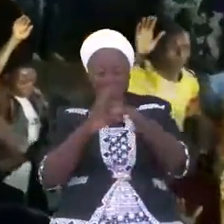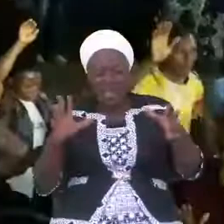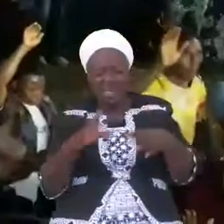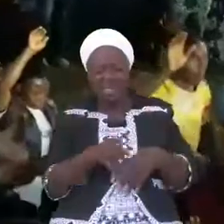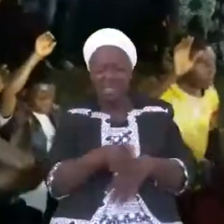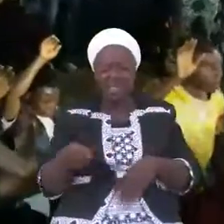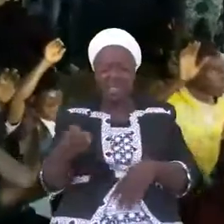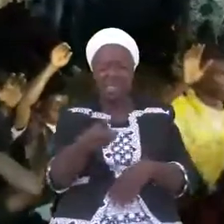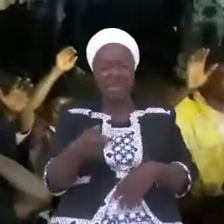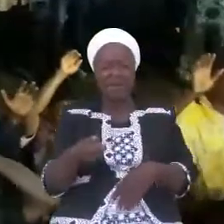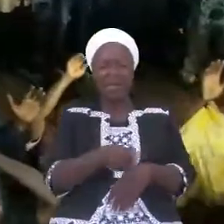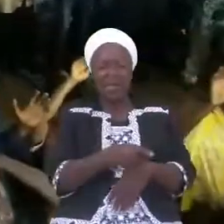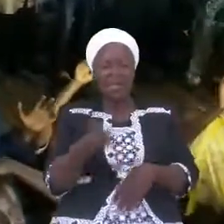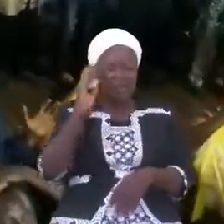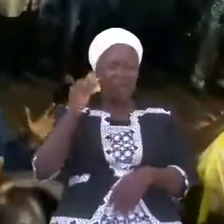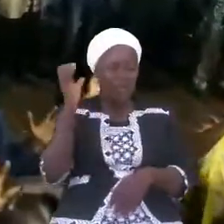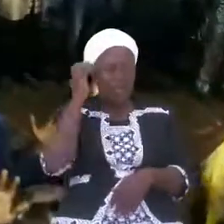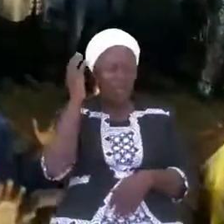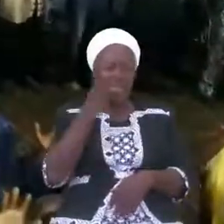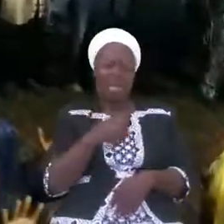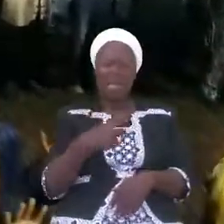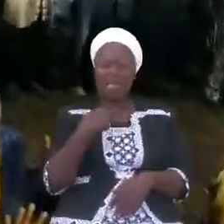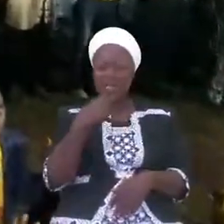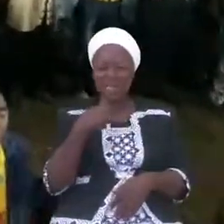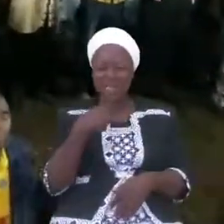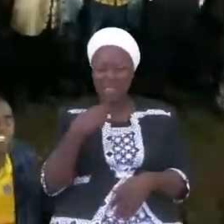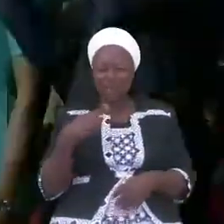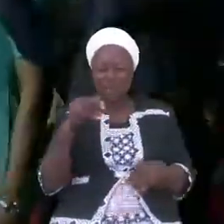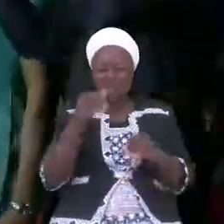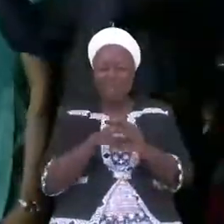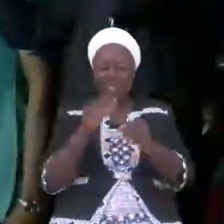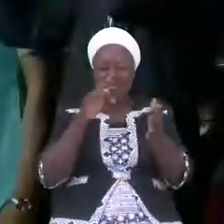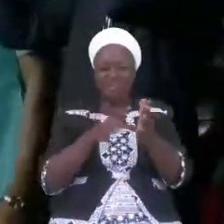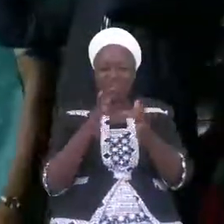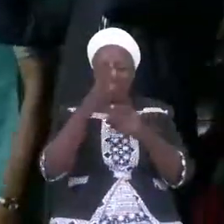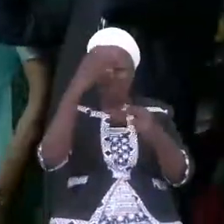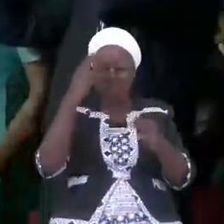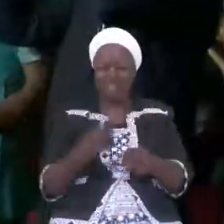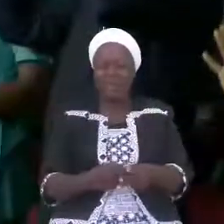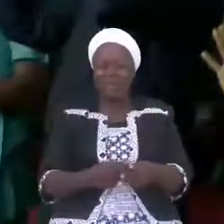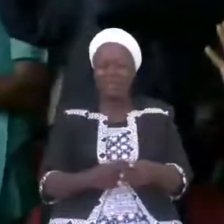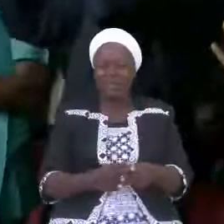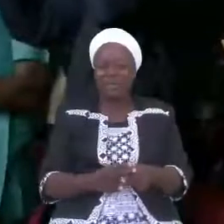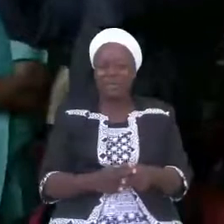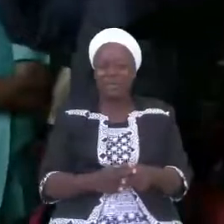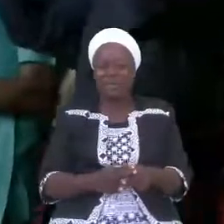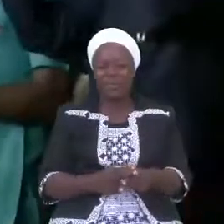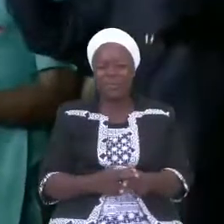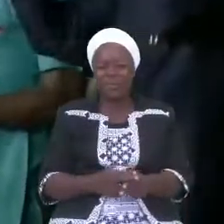them. They will hear and speak in Jesus' name. Amen.